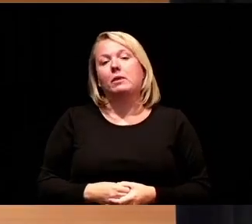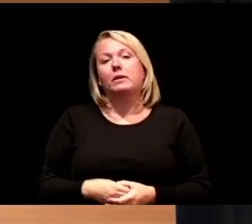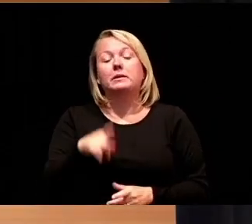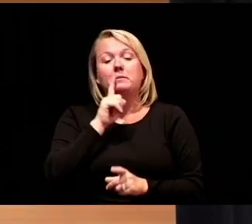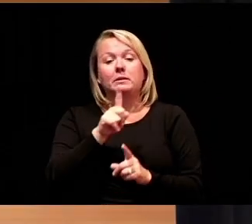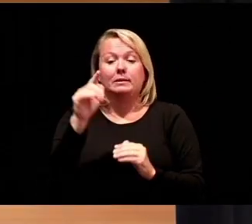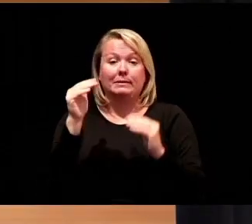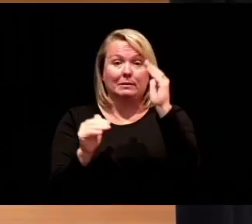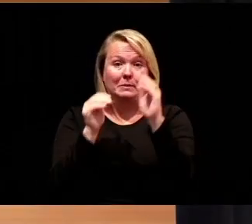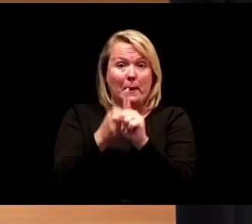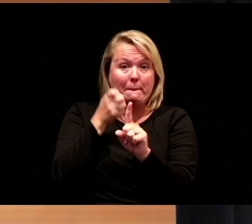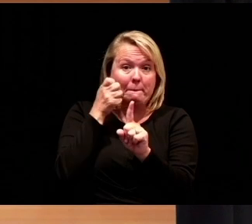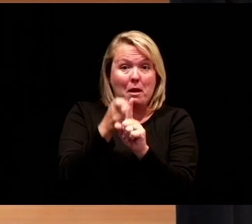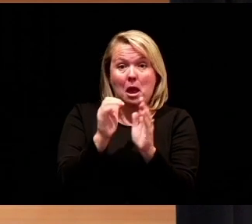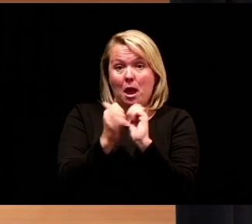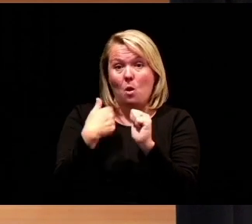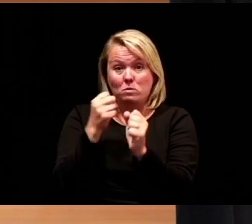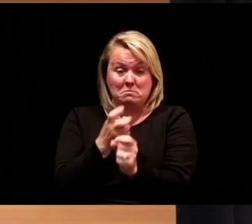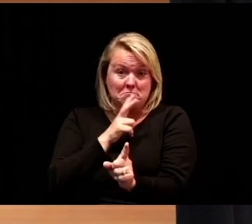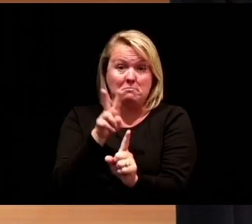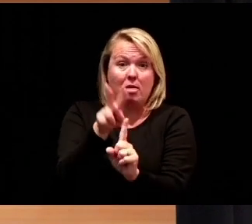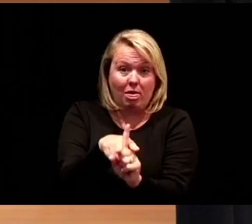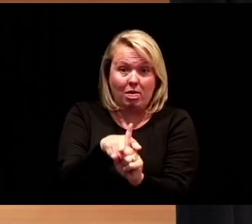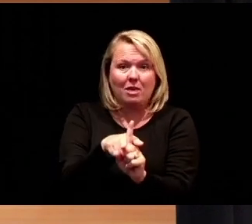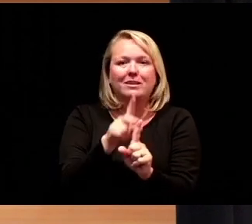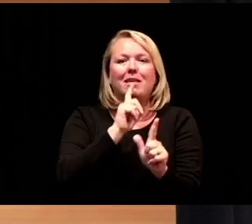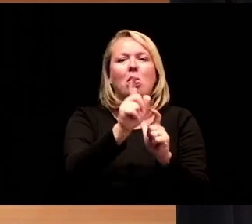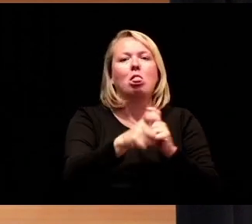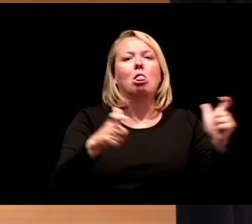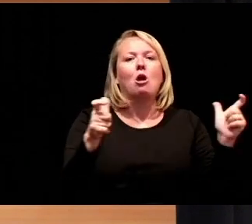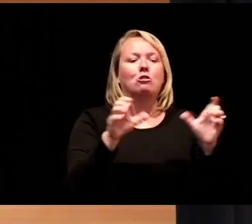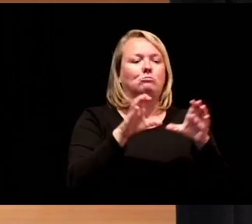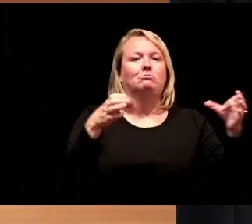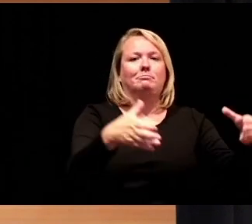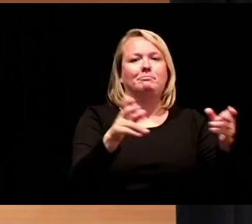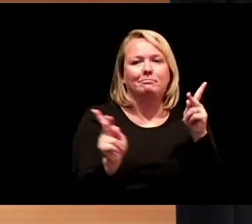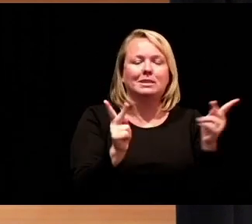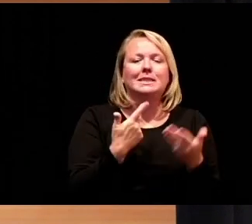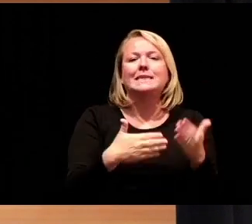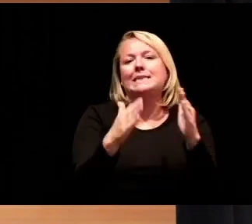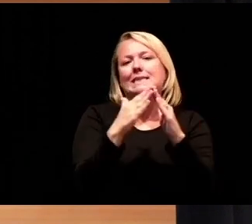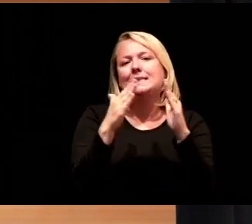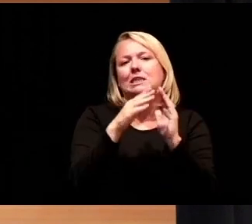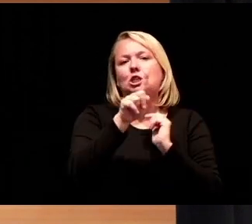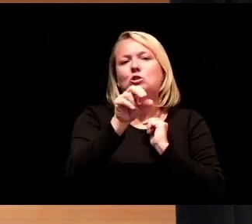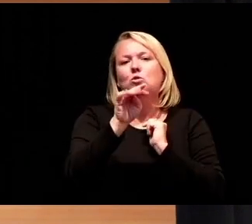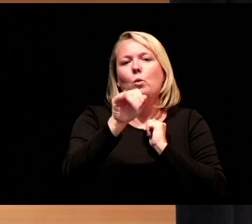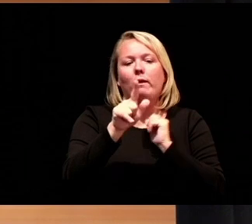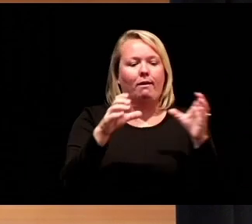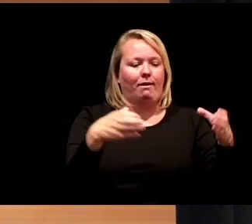seems like they're applying the rule differently, and not to mention different circuits. Like Fifth Circuit has that